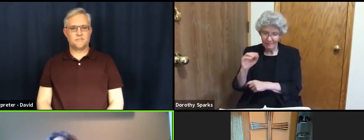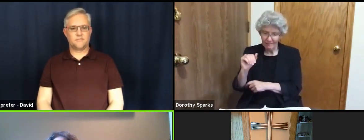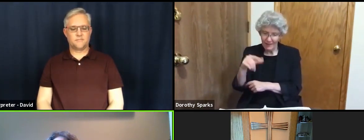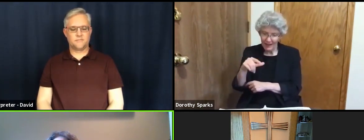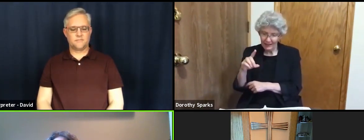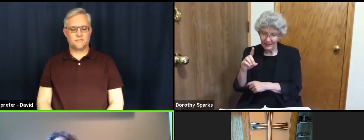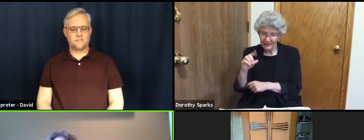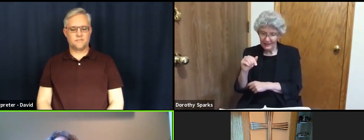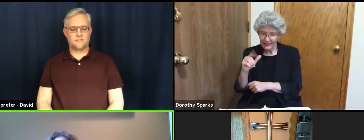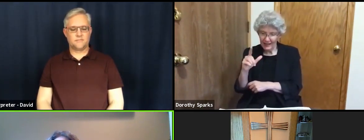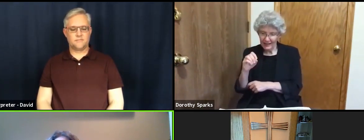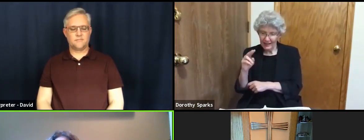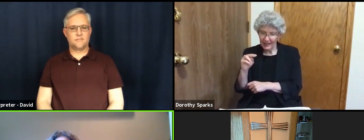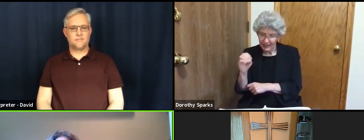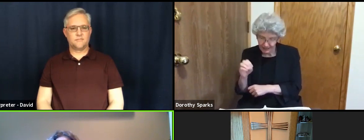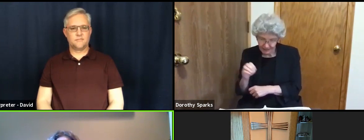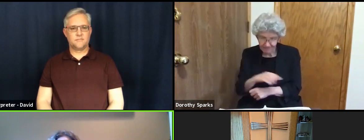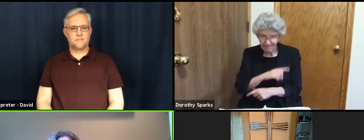world.